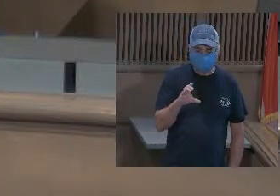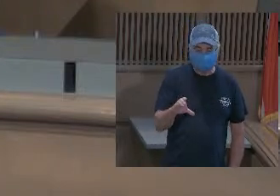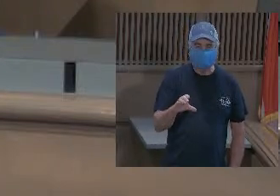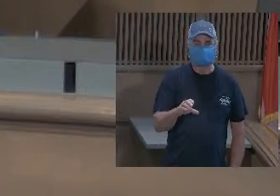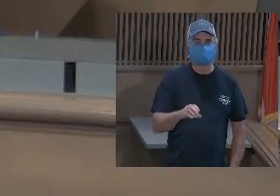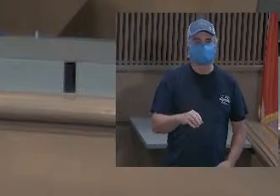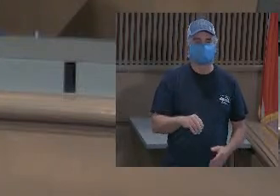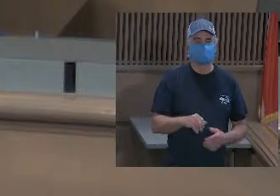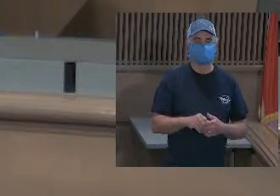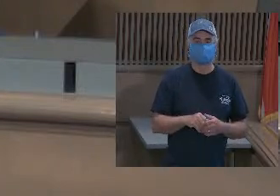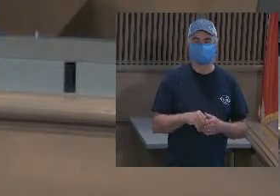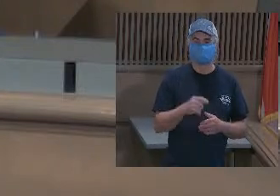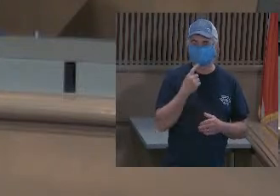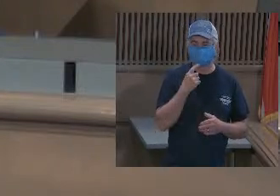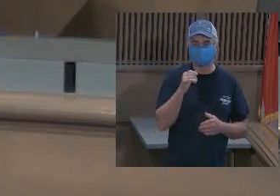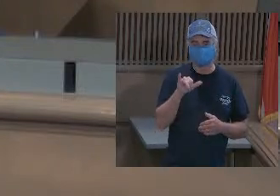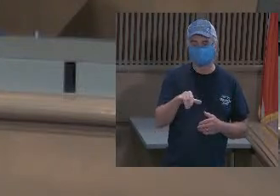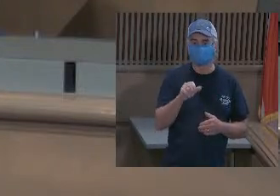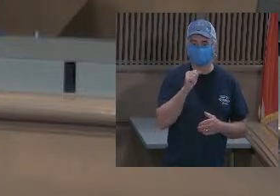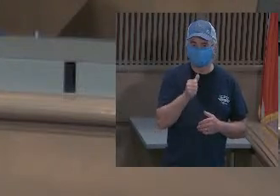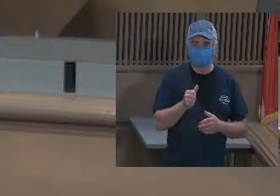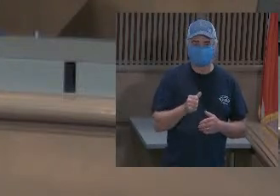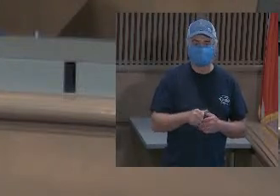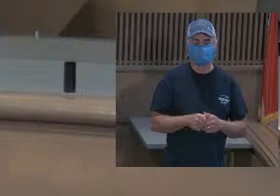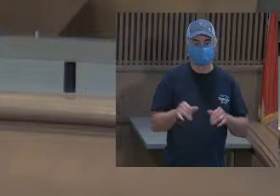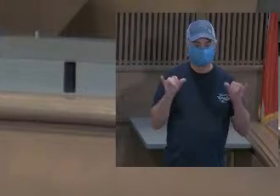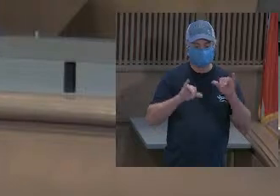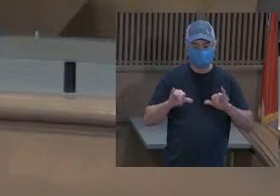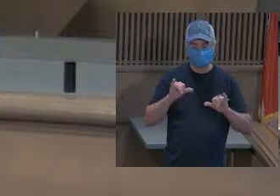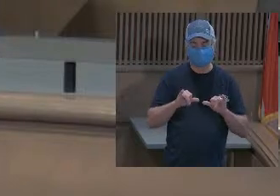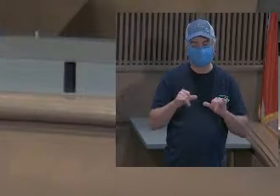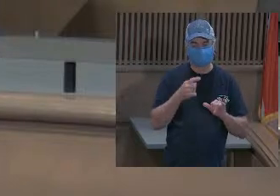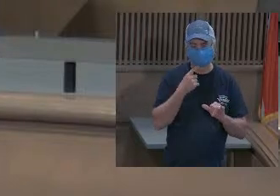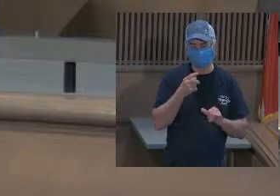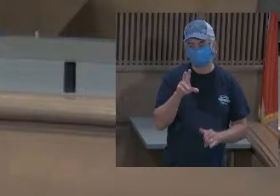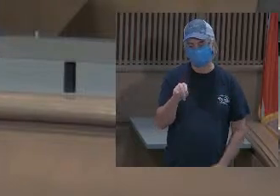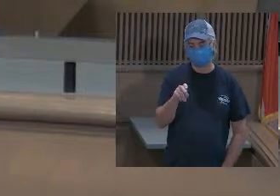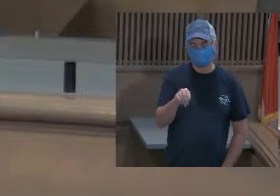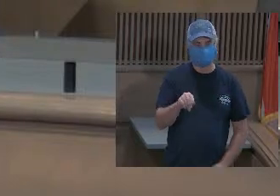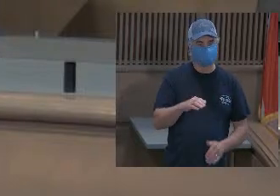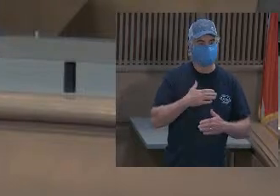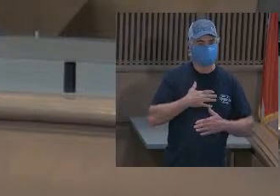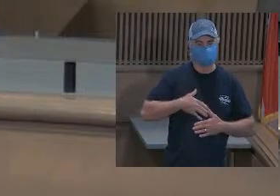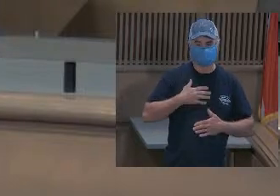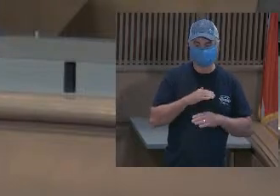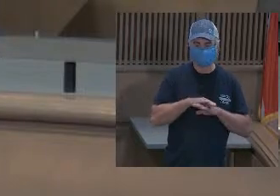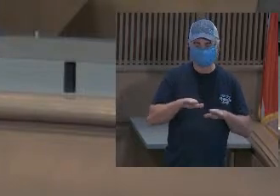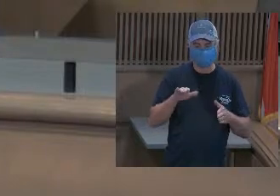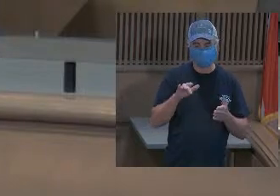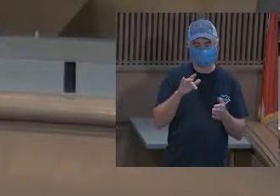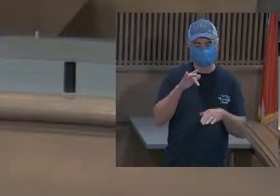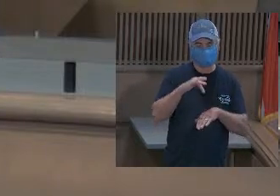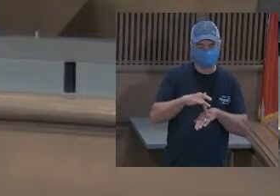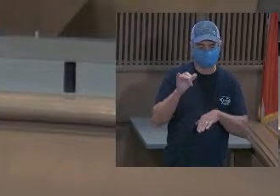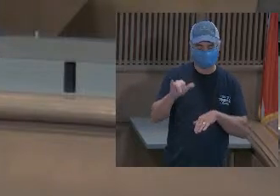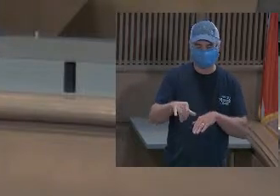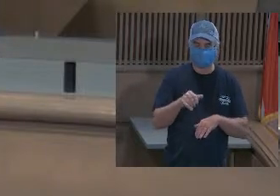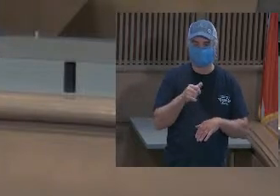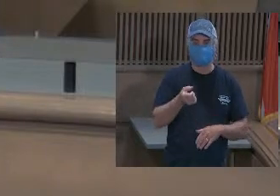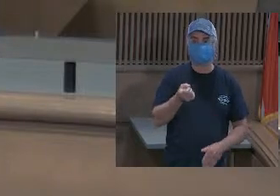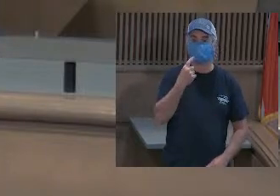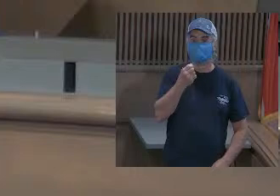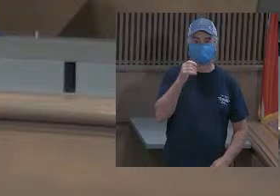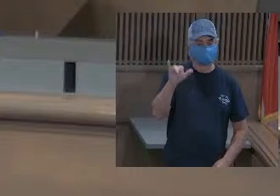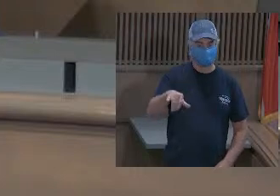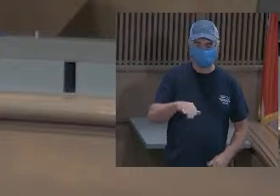not. We will follow the science, as we always follow the science, and I ask you to do the same. You know, lastly, I